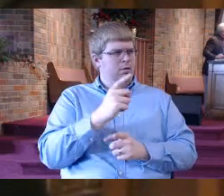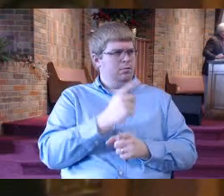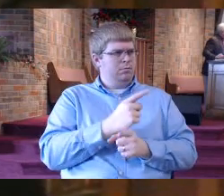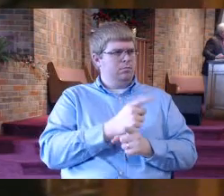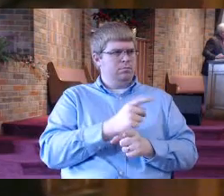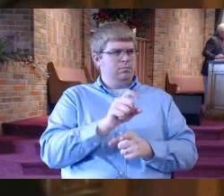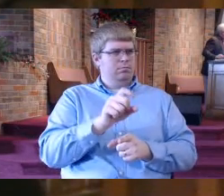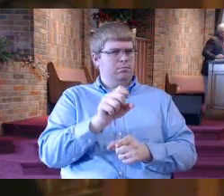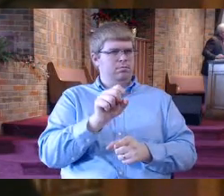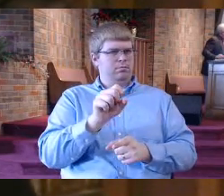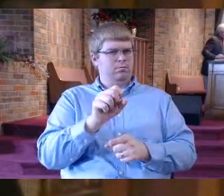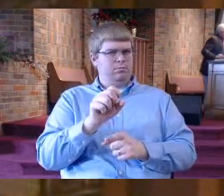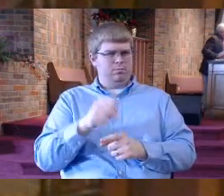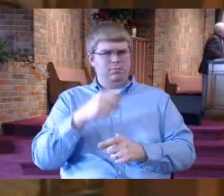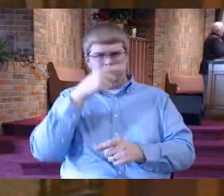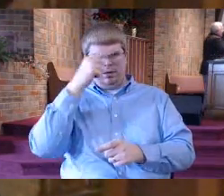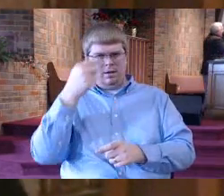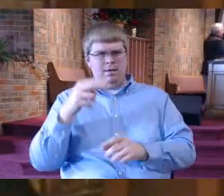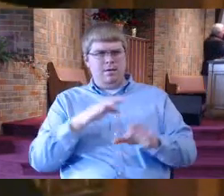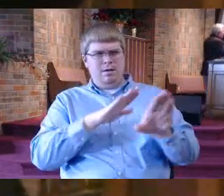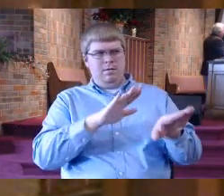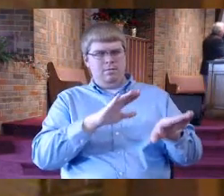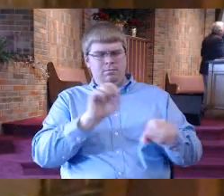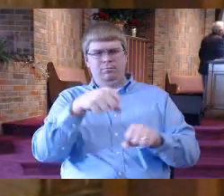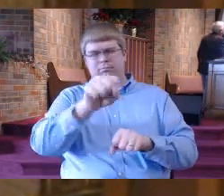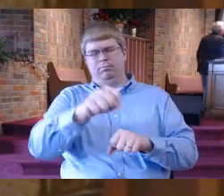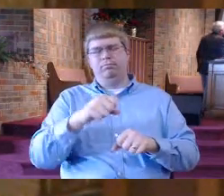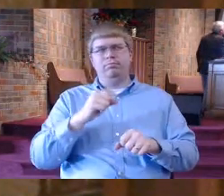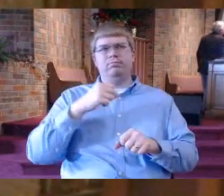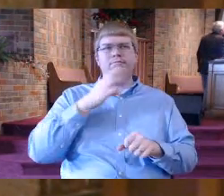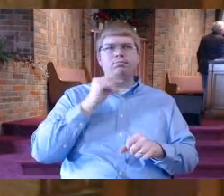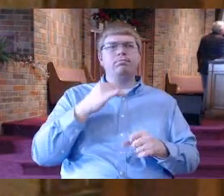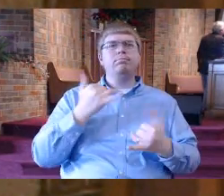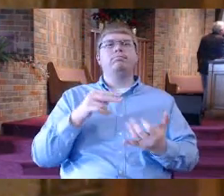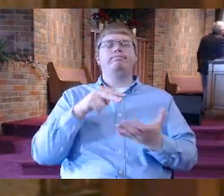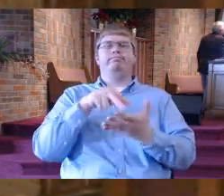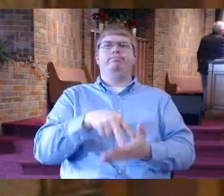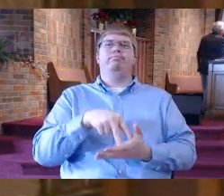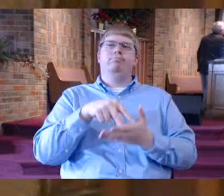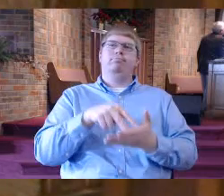Hills. And you're standing there,